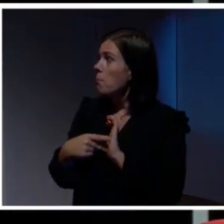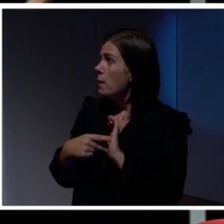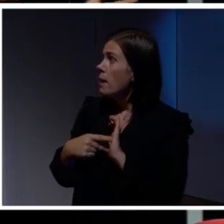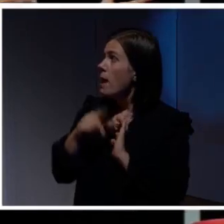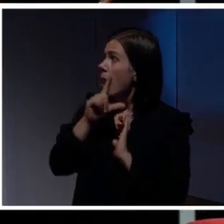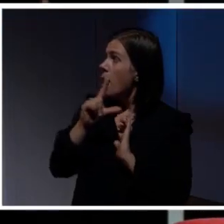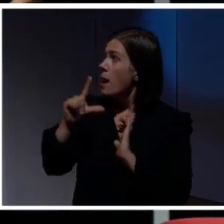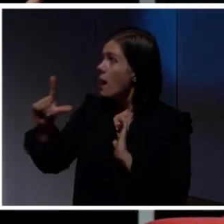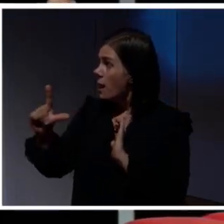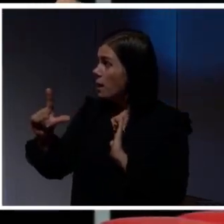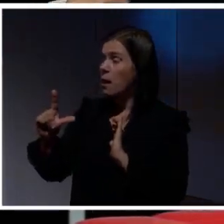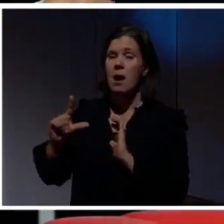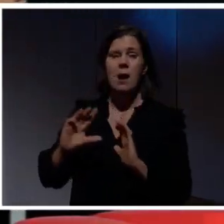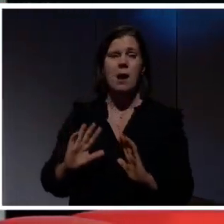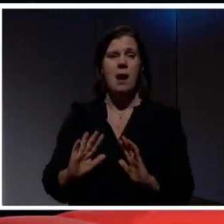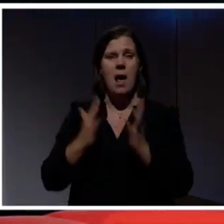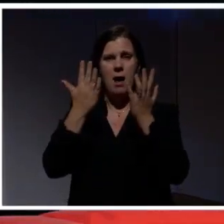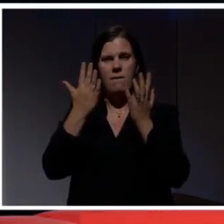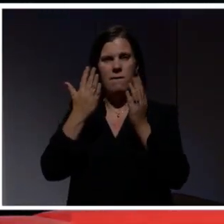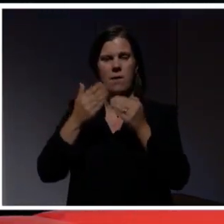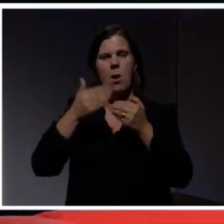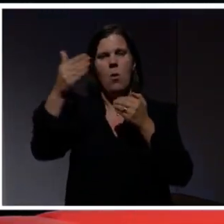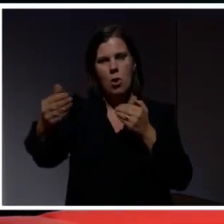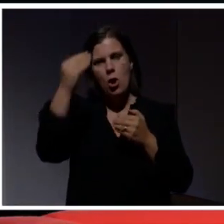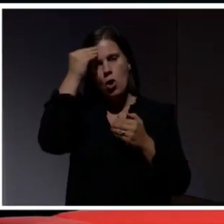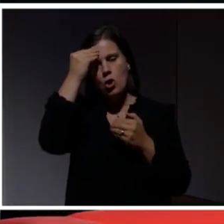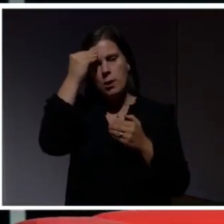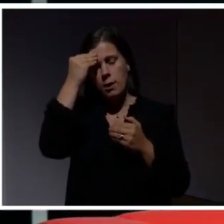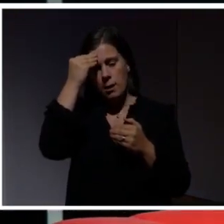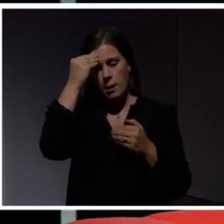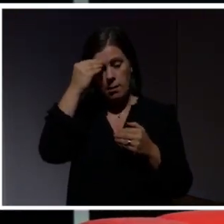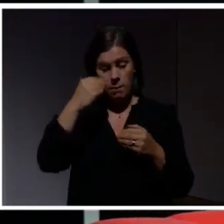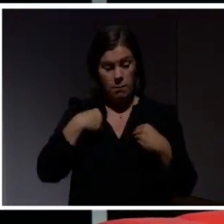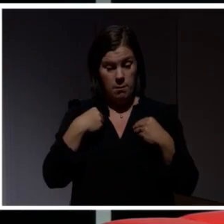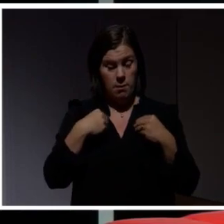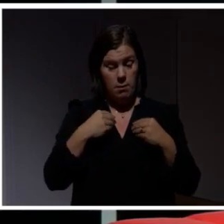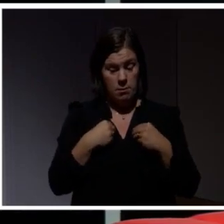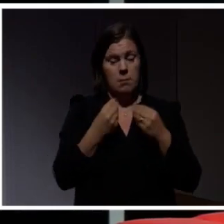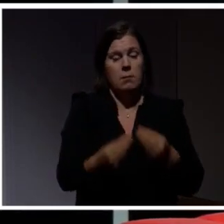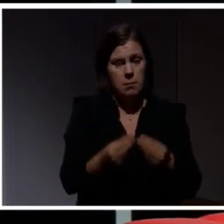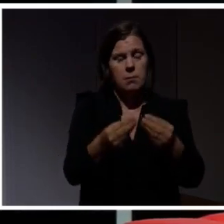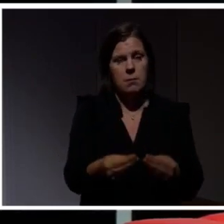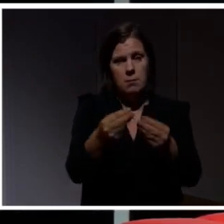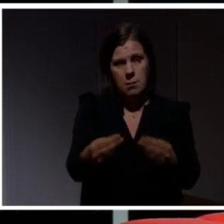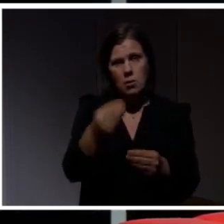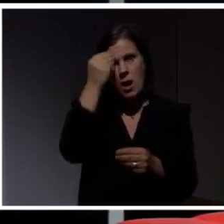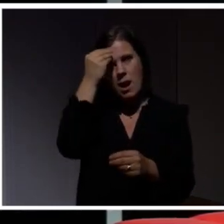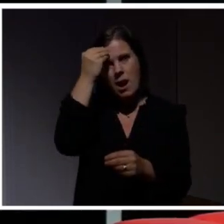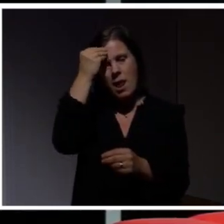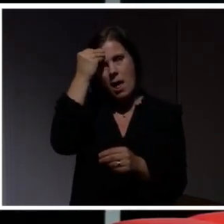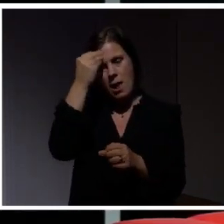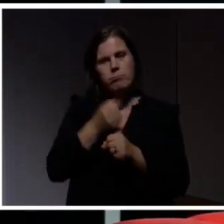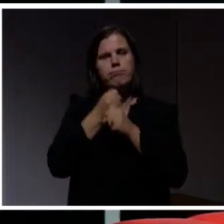LLL. LLL stands for lifelong learning, from womb to tomb, if you want to put it in a very sort of blunt